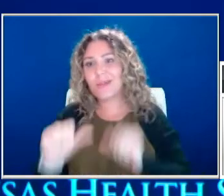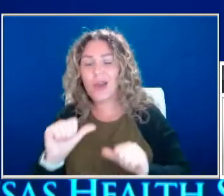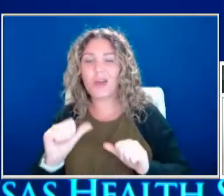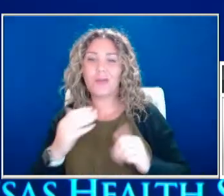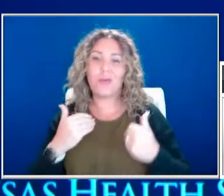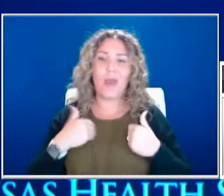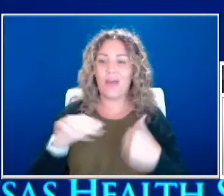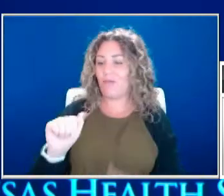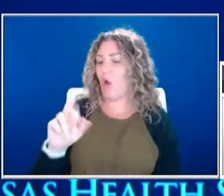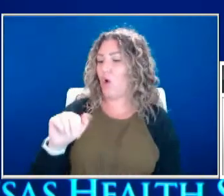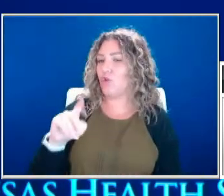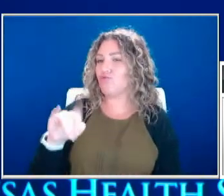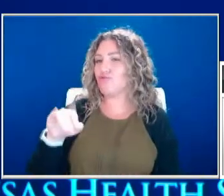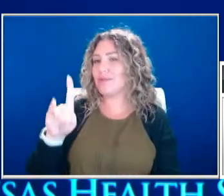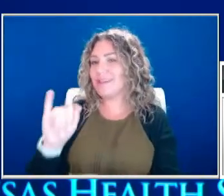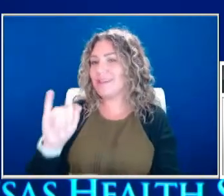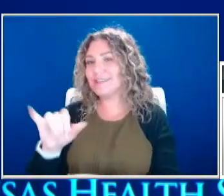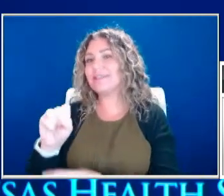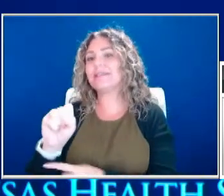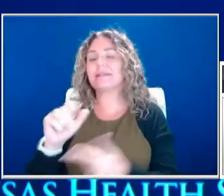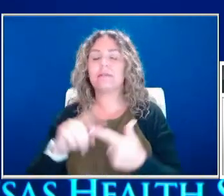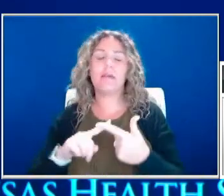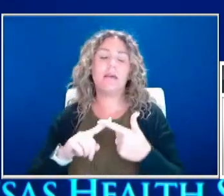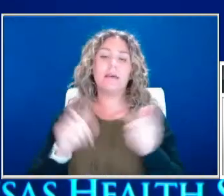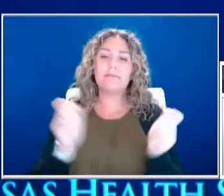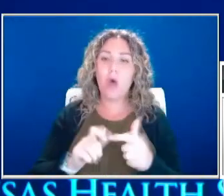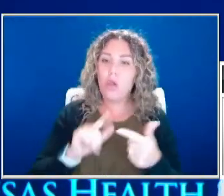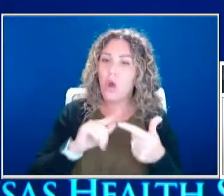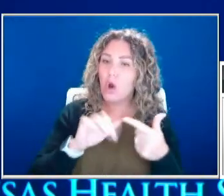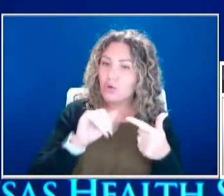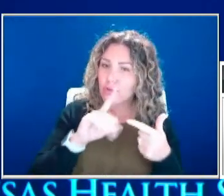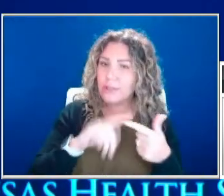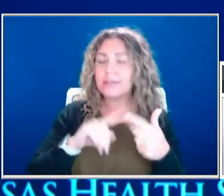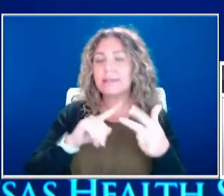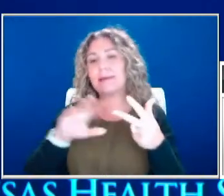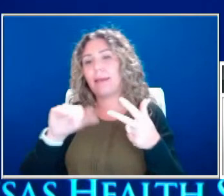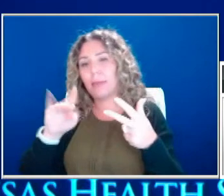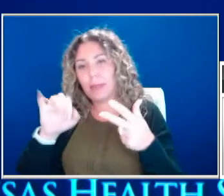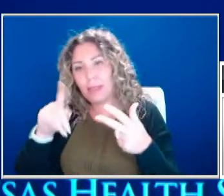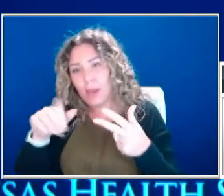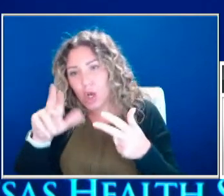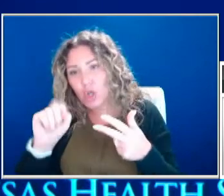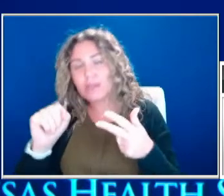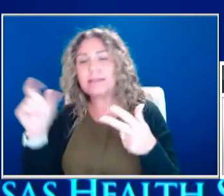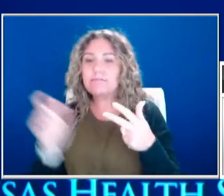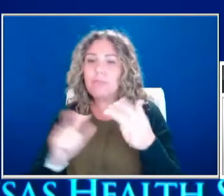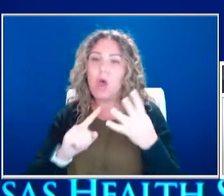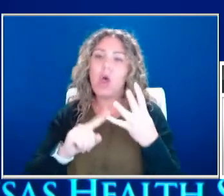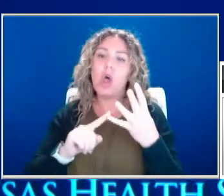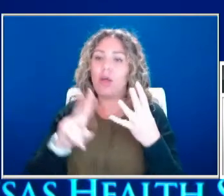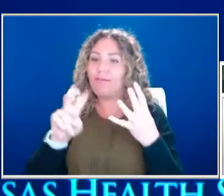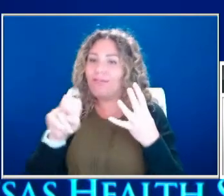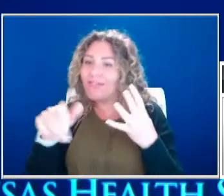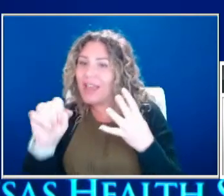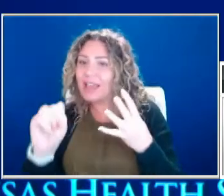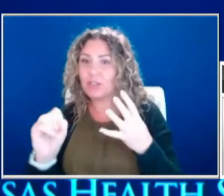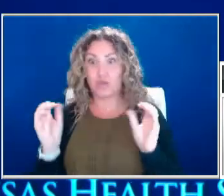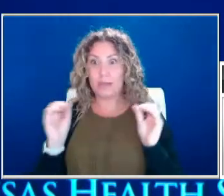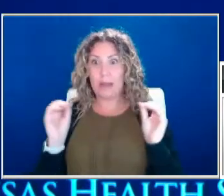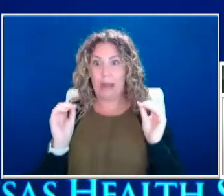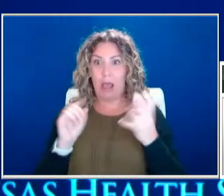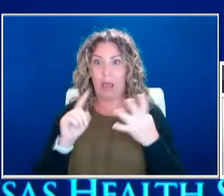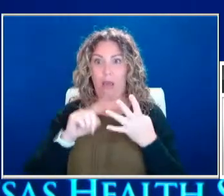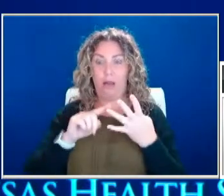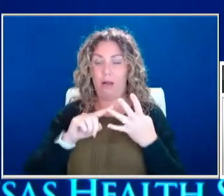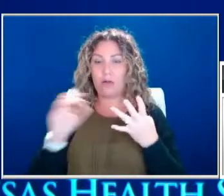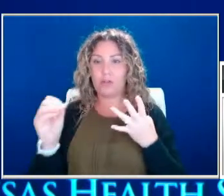smaller arteries, then capillaries, and then small veins, bigger veins, etc. And there are no capillaries in this area. So the arteries dump